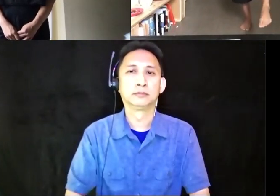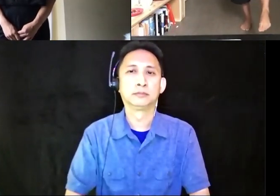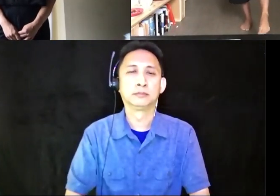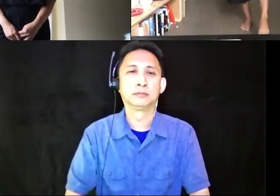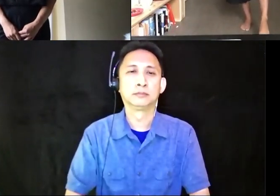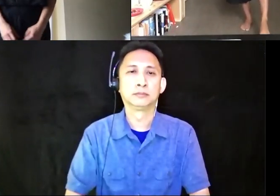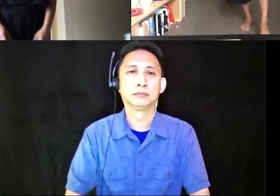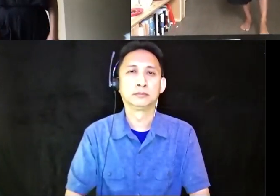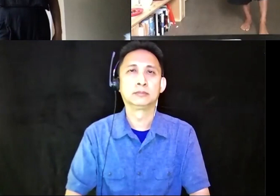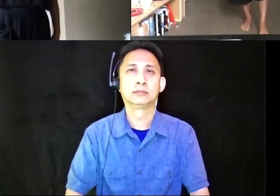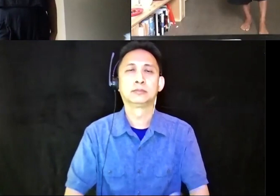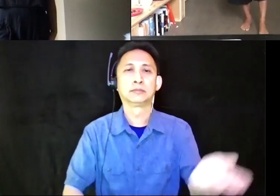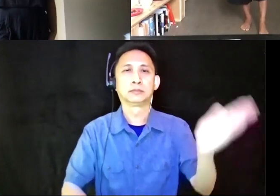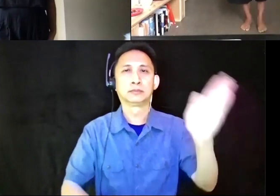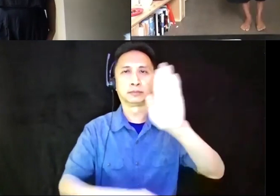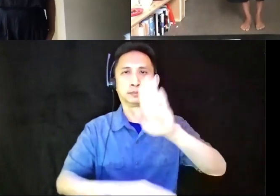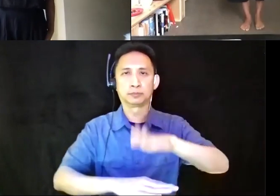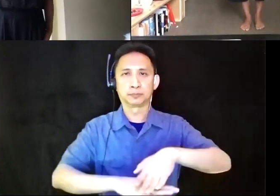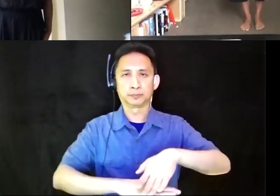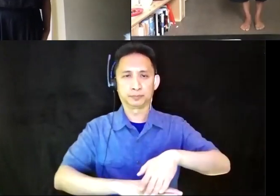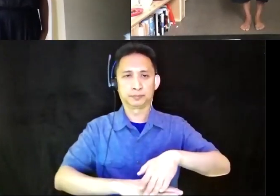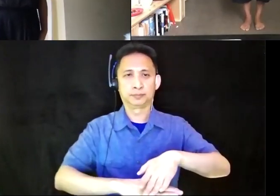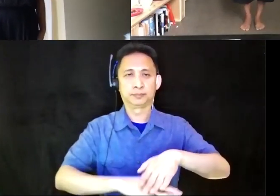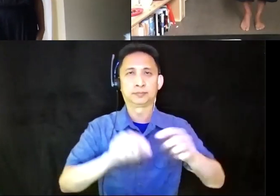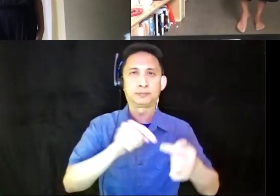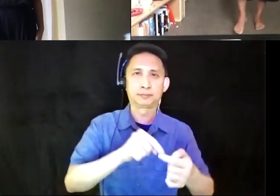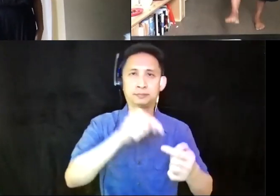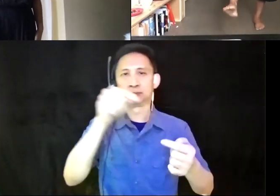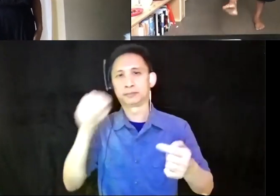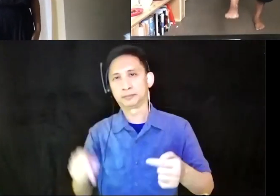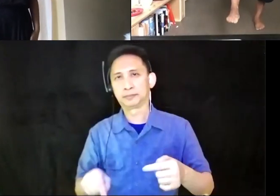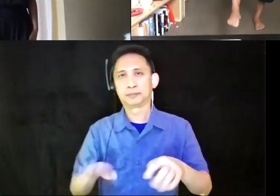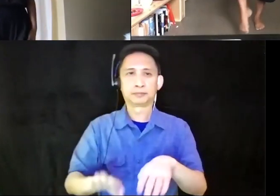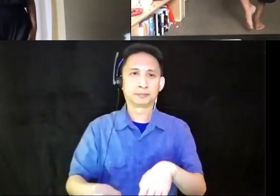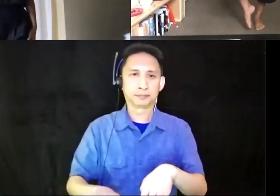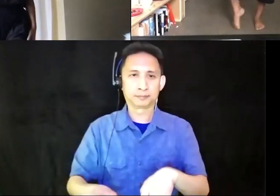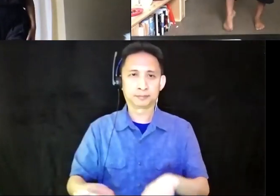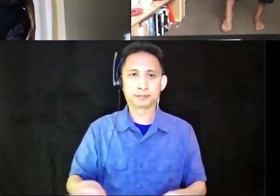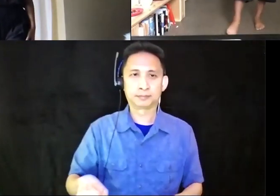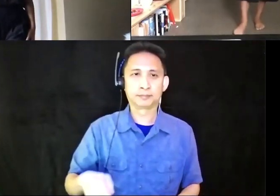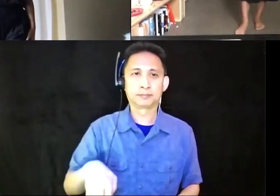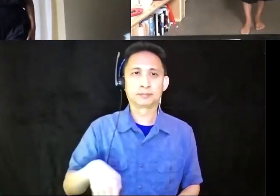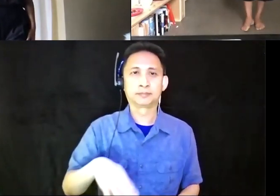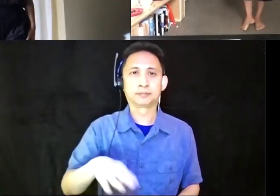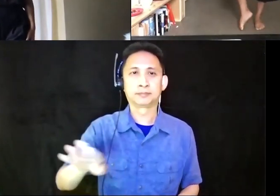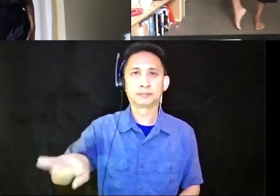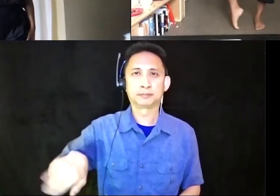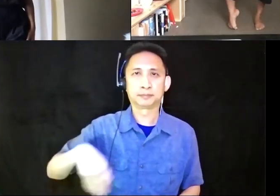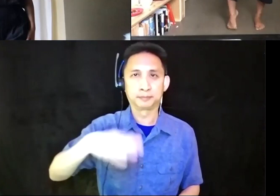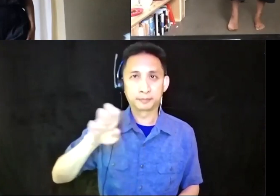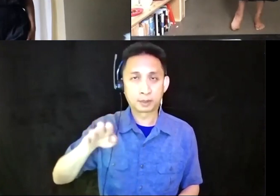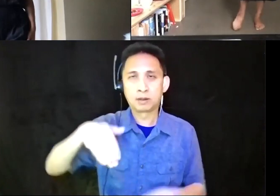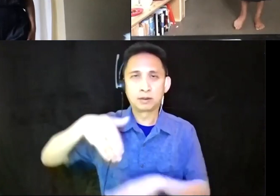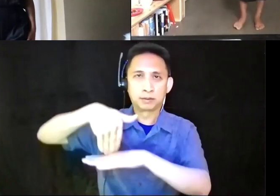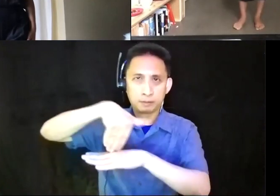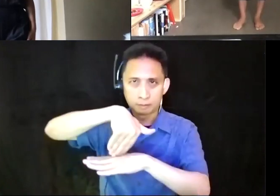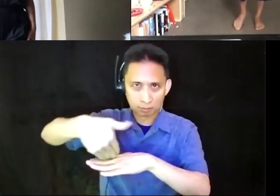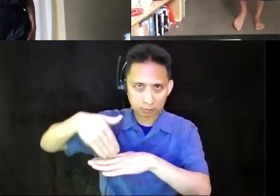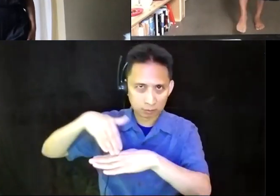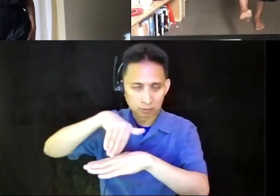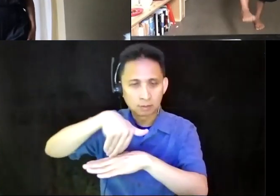And the foot floats down. Now the other ankle, either circling on the